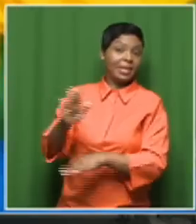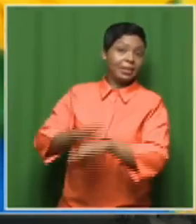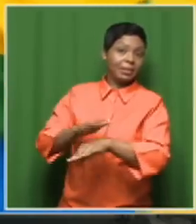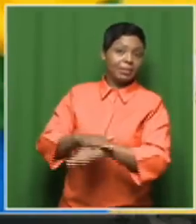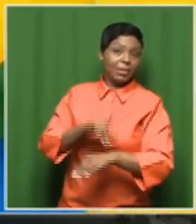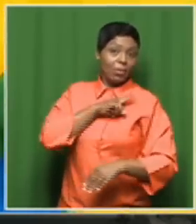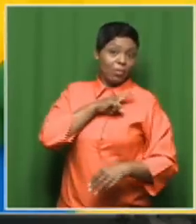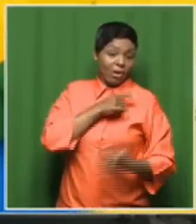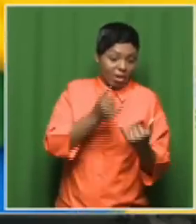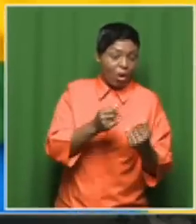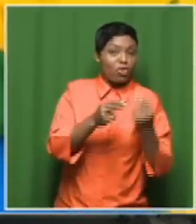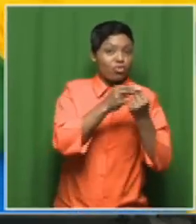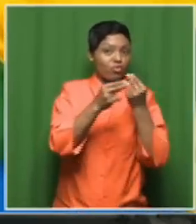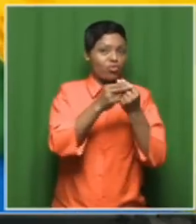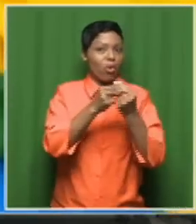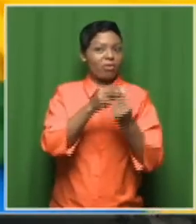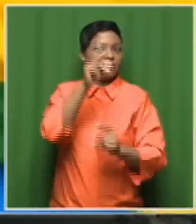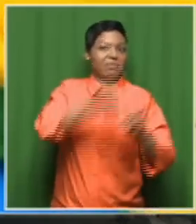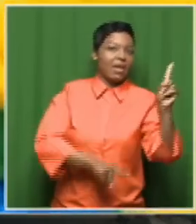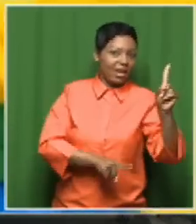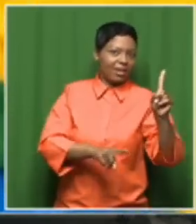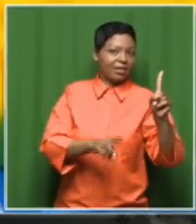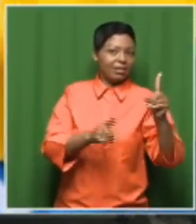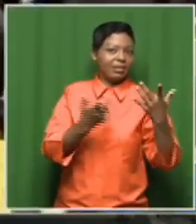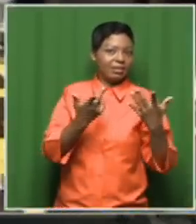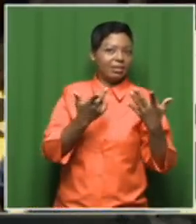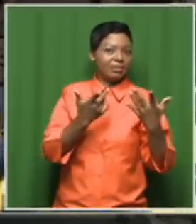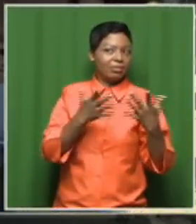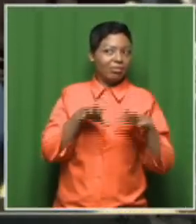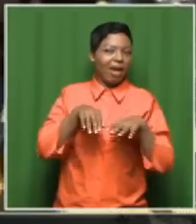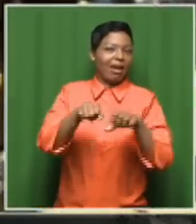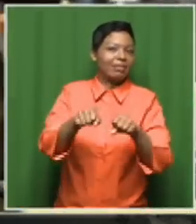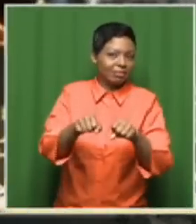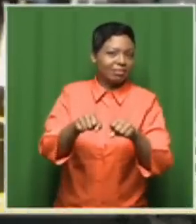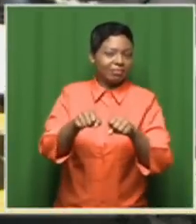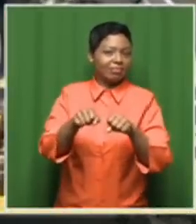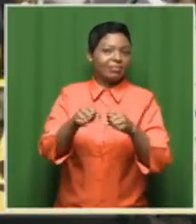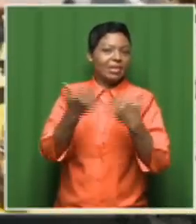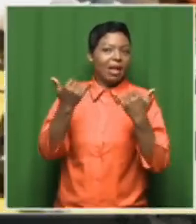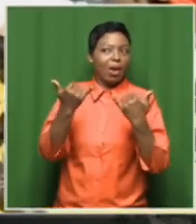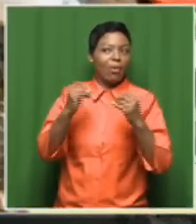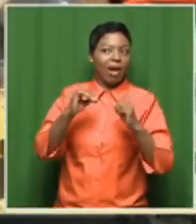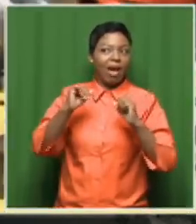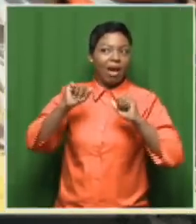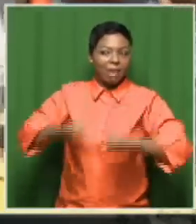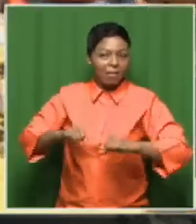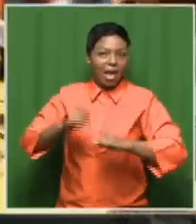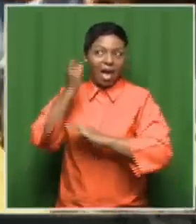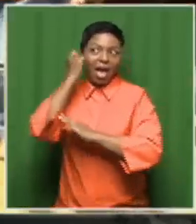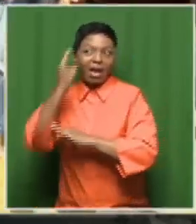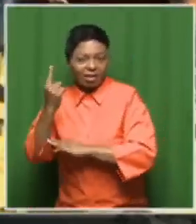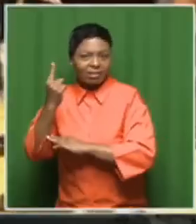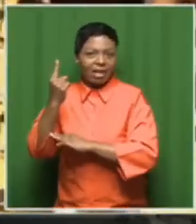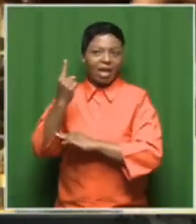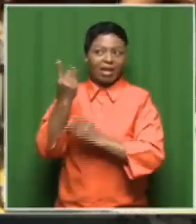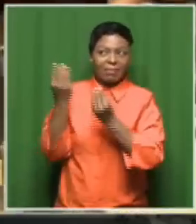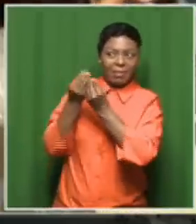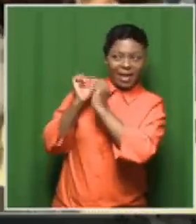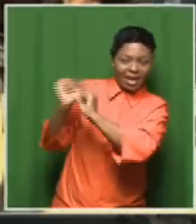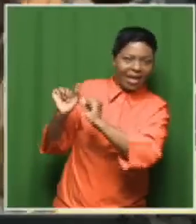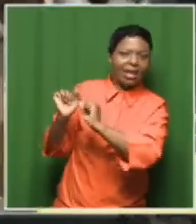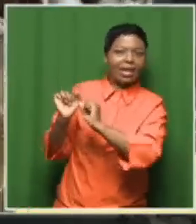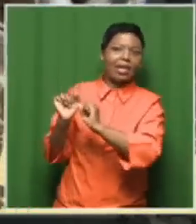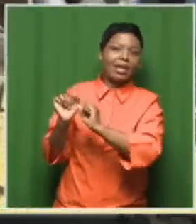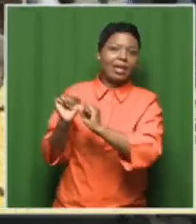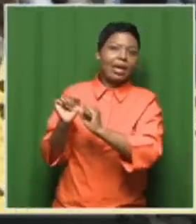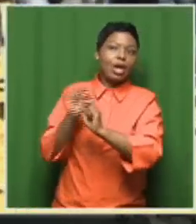unions were failing to adapt, were failing to put forward a real alternative. They can do so, and we're now beginning to see, not only